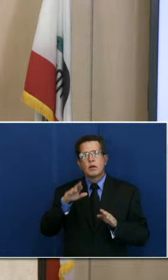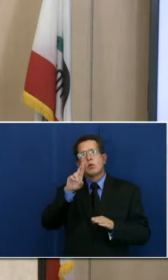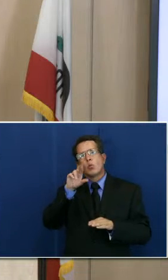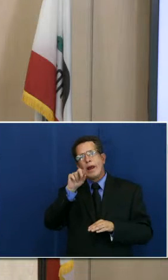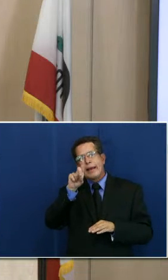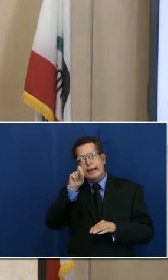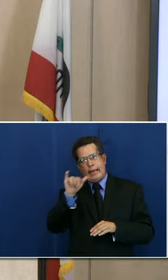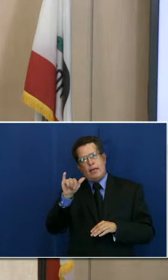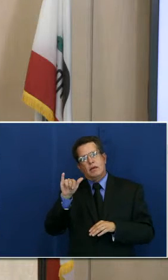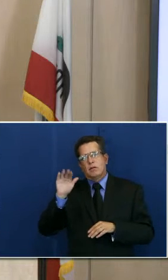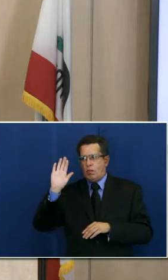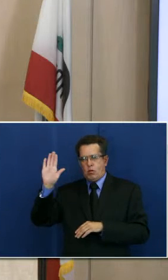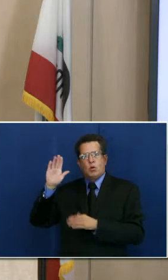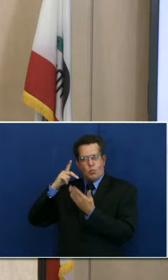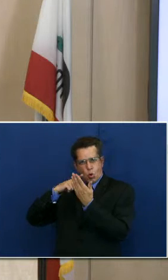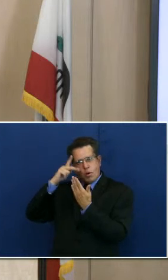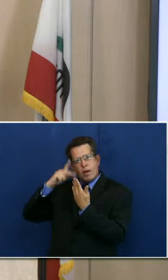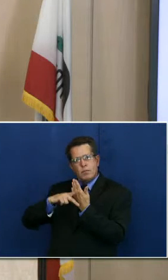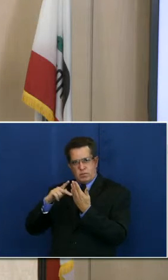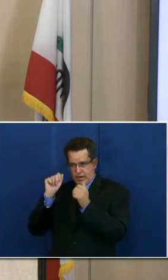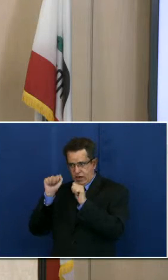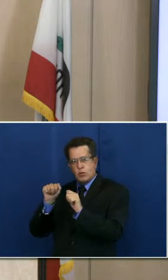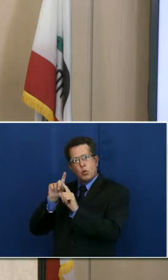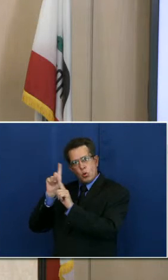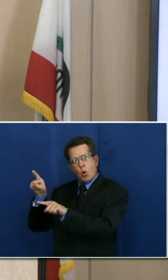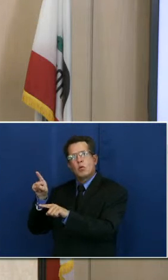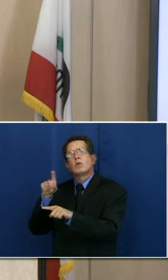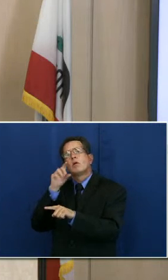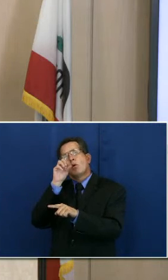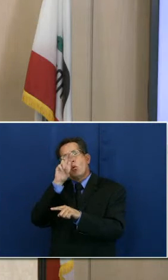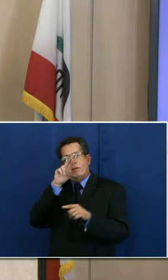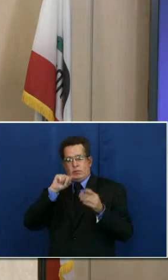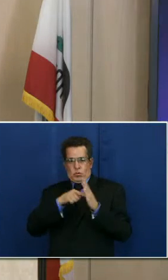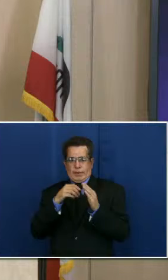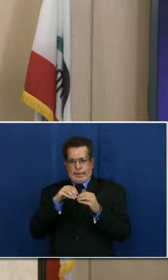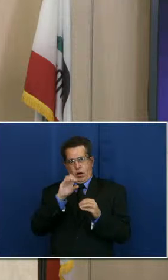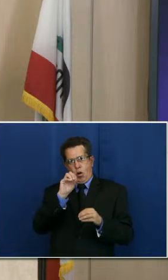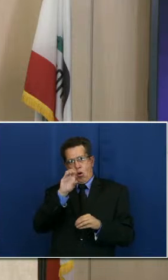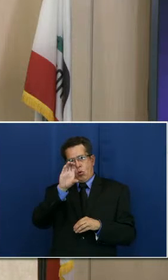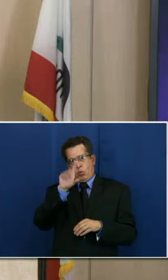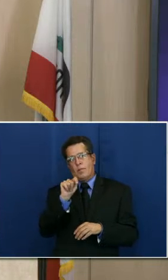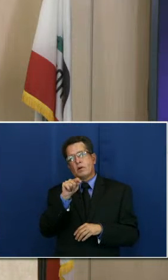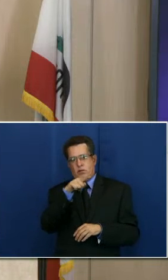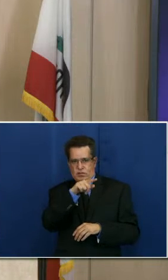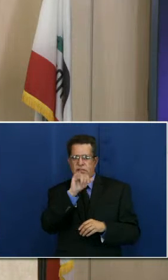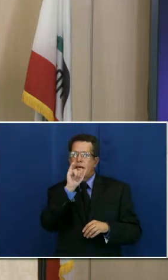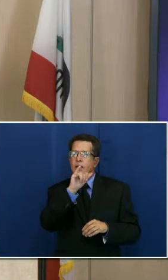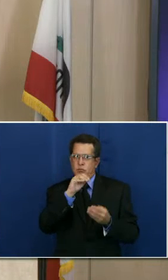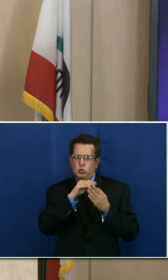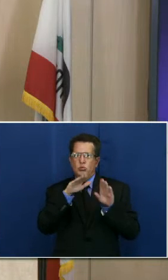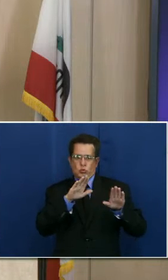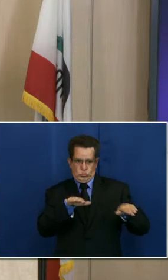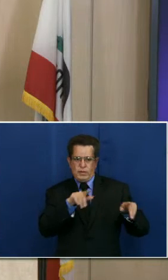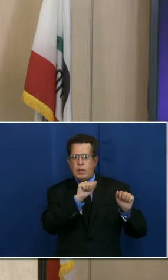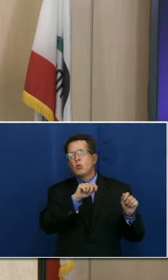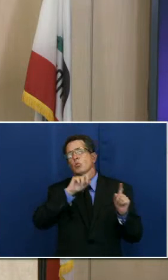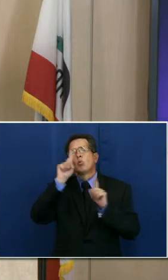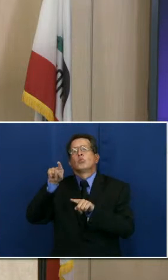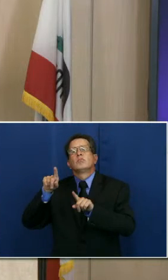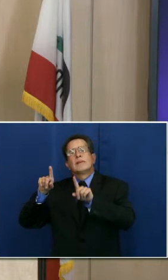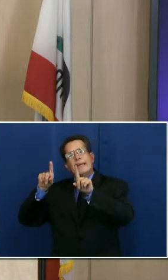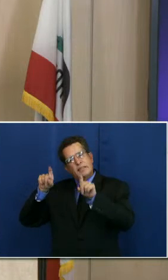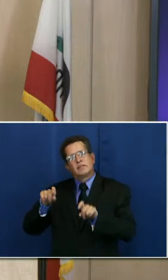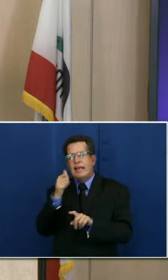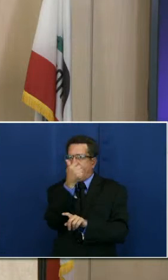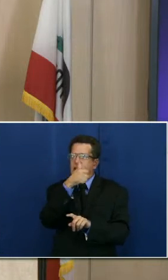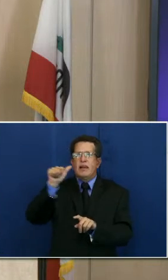Collaborative through their existing healthcare provider, or beginning in October, children will also be able to get tested